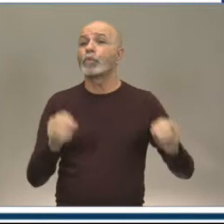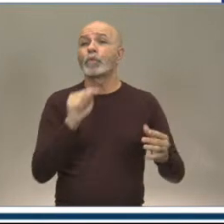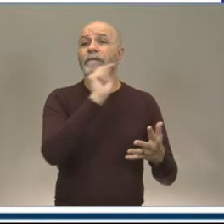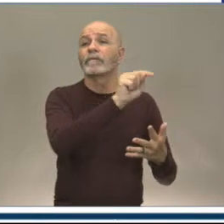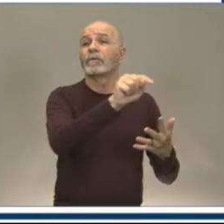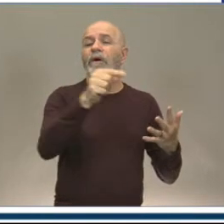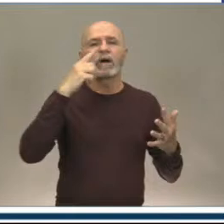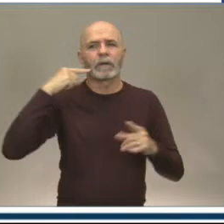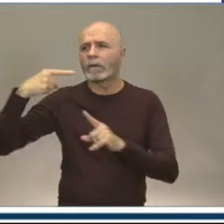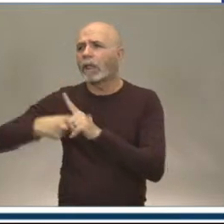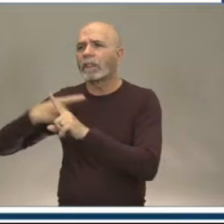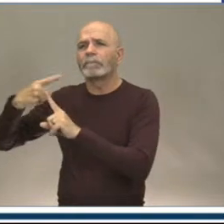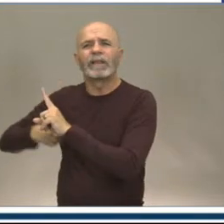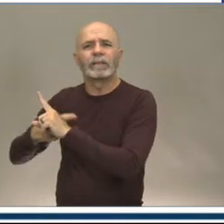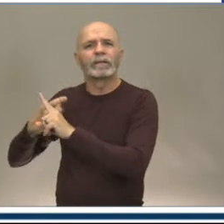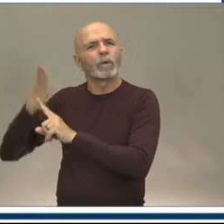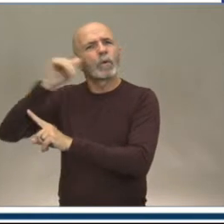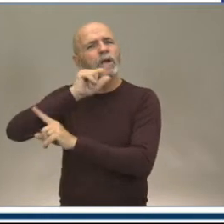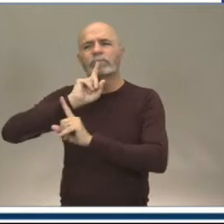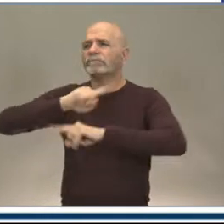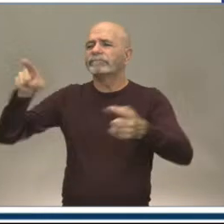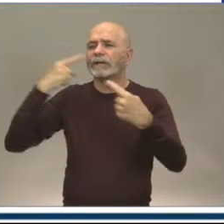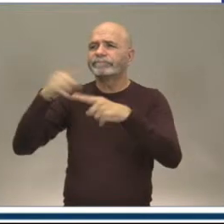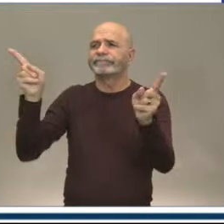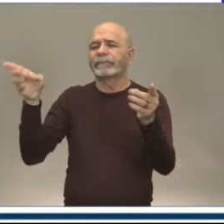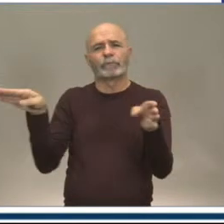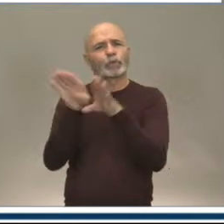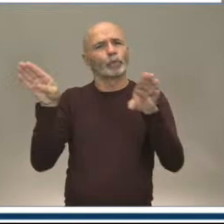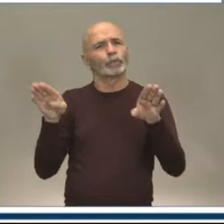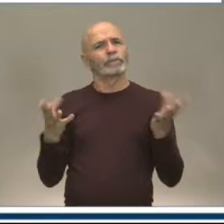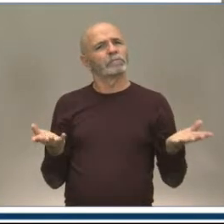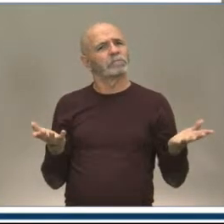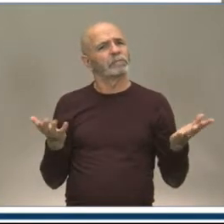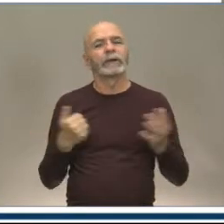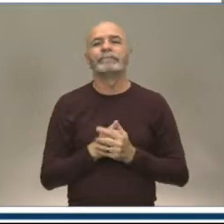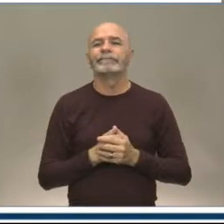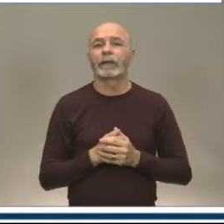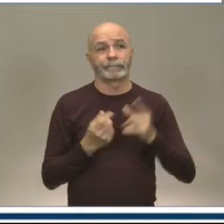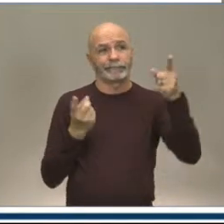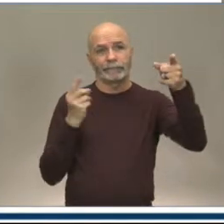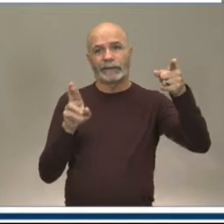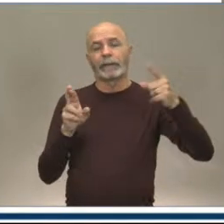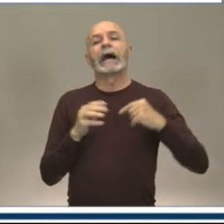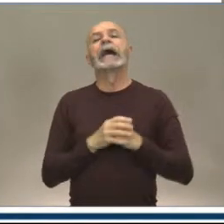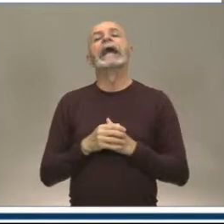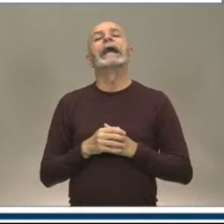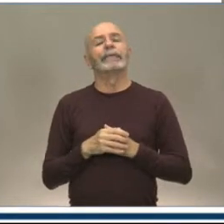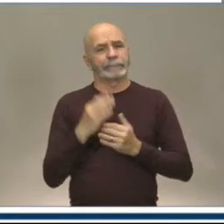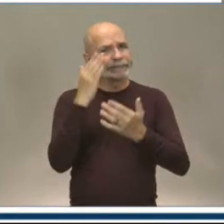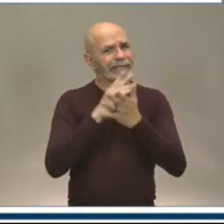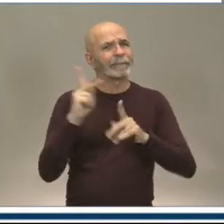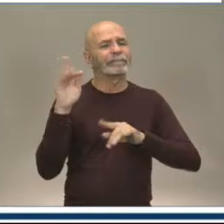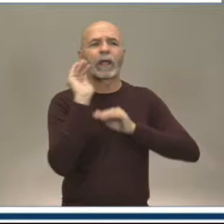breaker. Yeah, so I've had a number of reach outs, correspondence this week from parents. I had